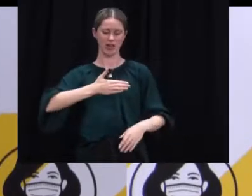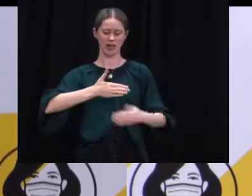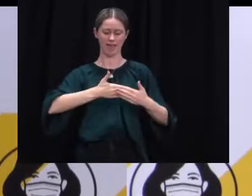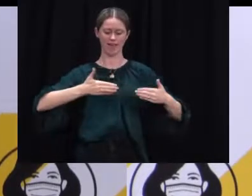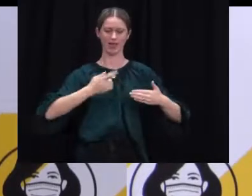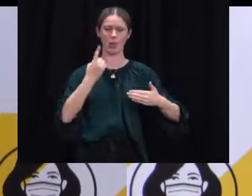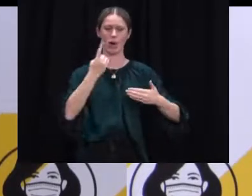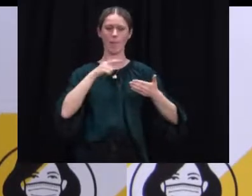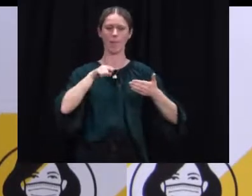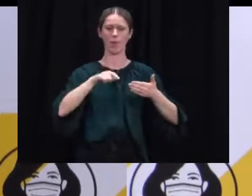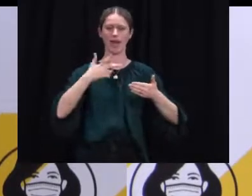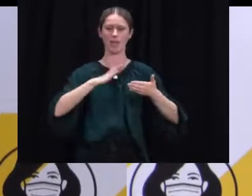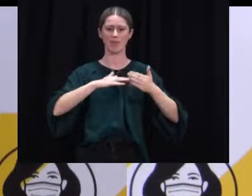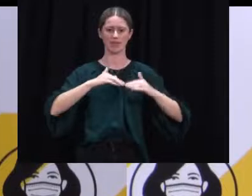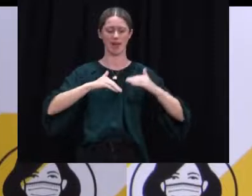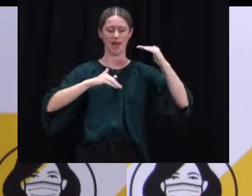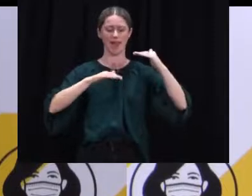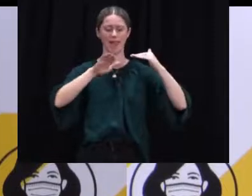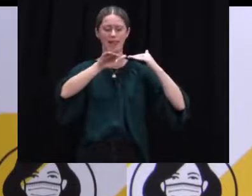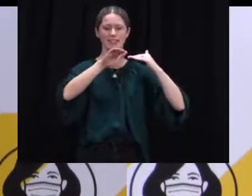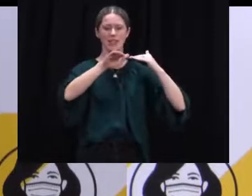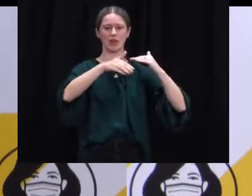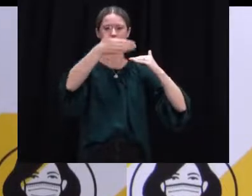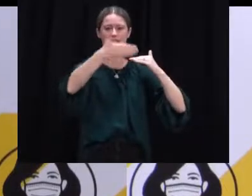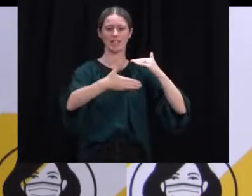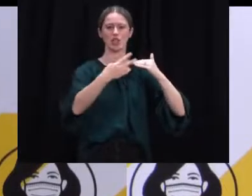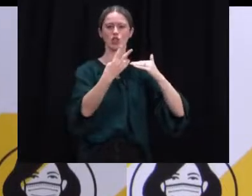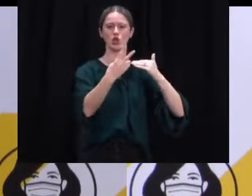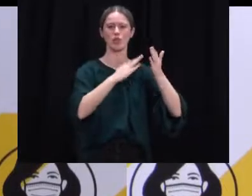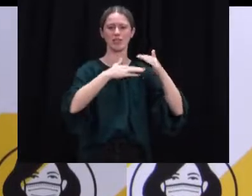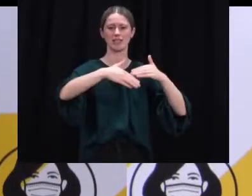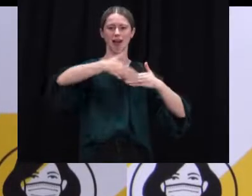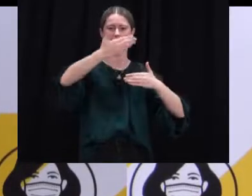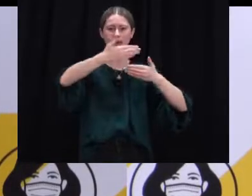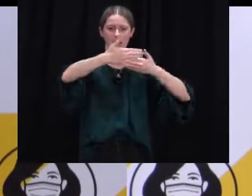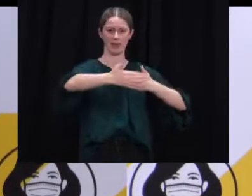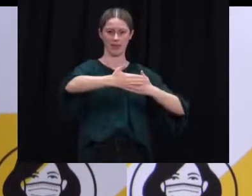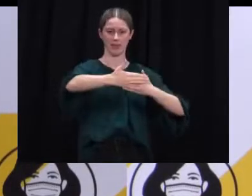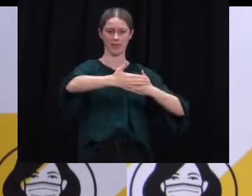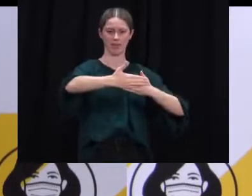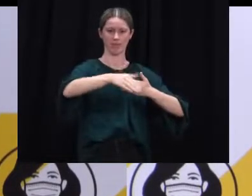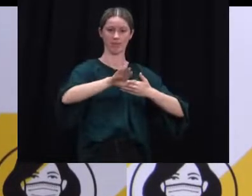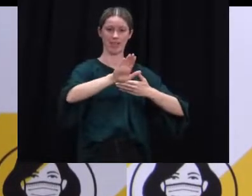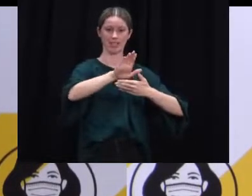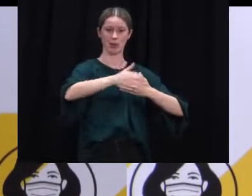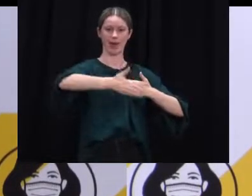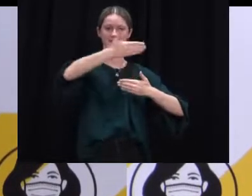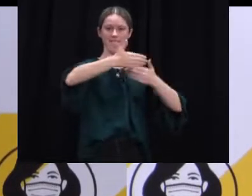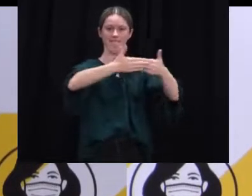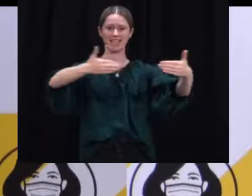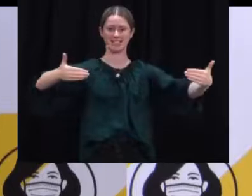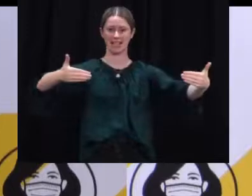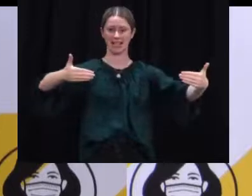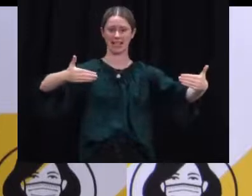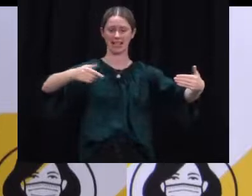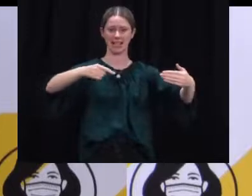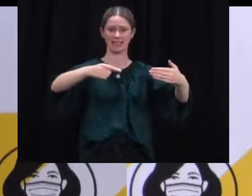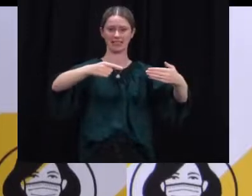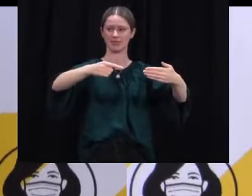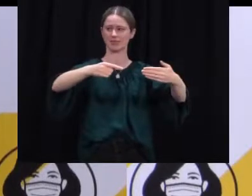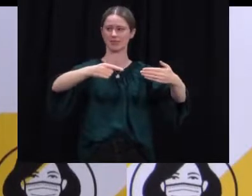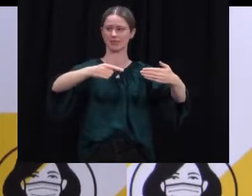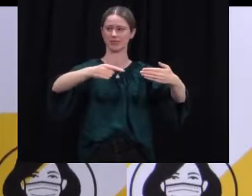is that the interior line of fencing needs to be 1.8 metres high, and the exterior line of fencing needs to be